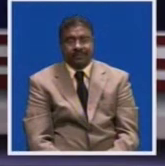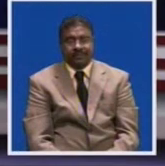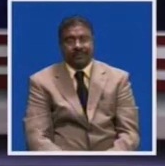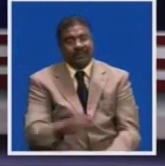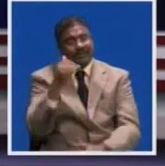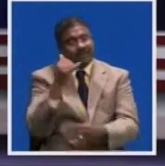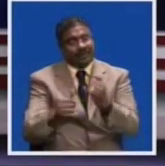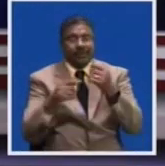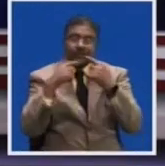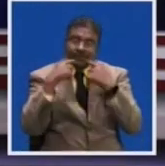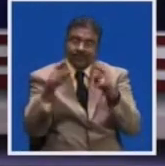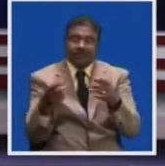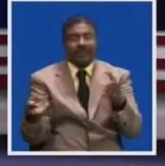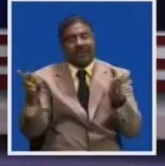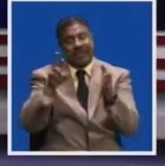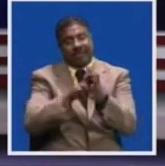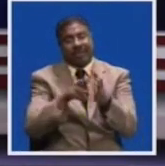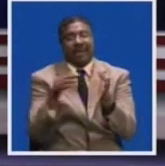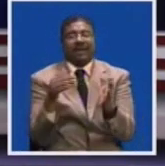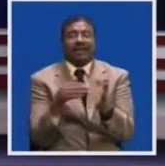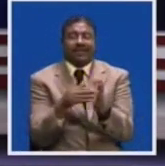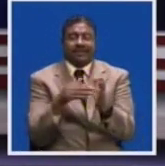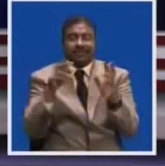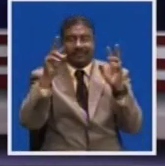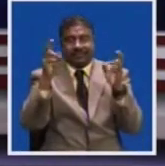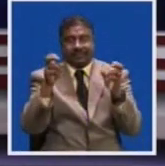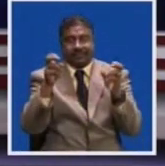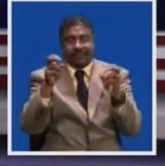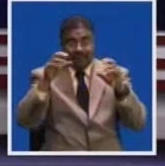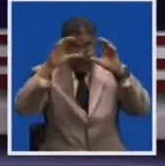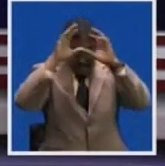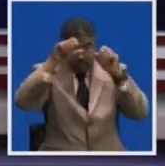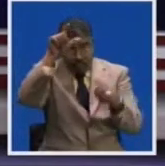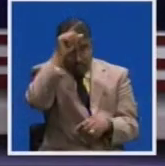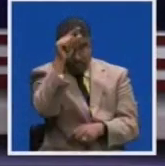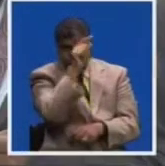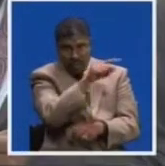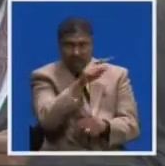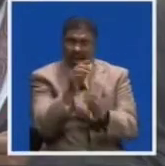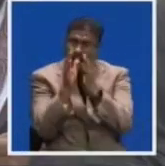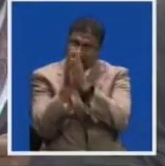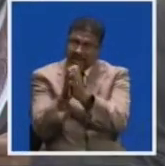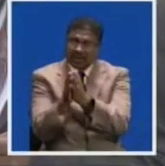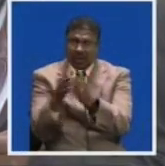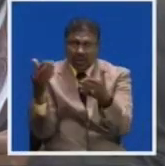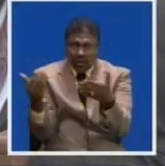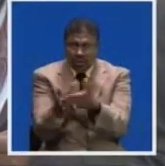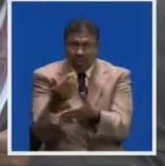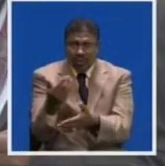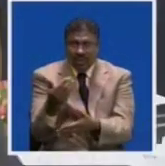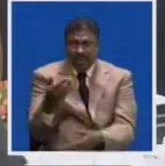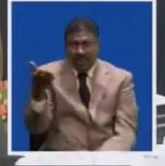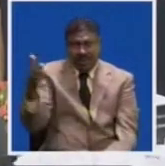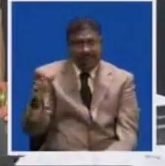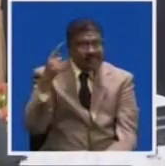As we end the news, here's a reminder of the headlines. President Edgar Lungu has called on newly appointed permanent secretaries to